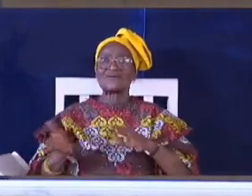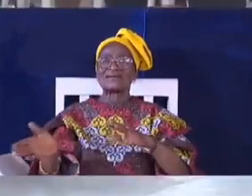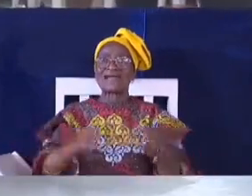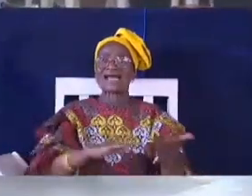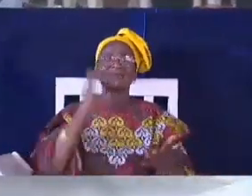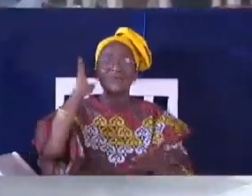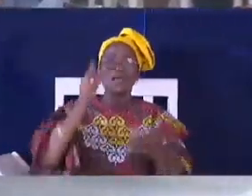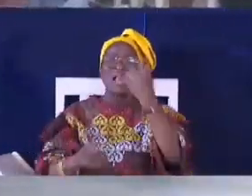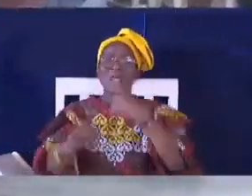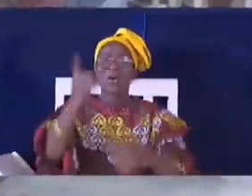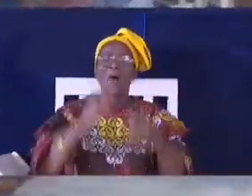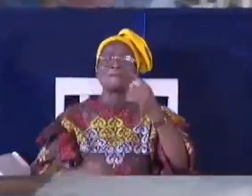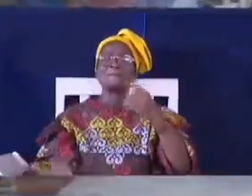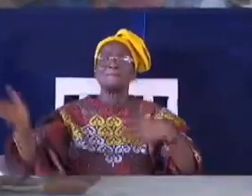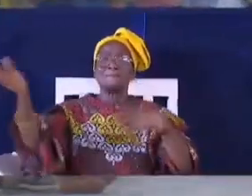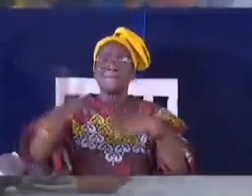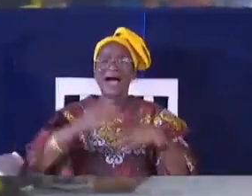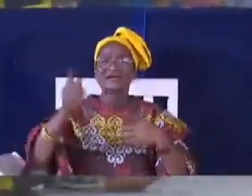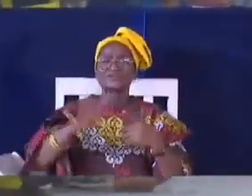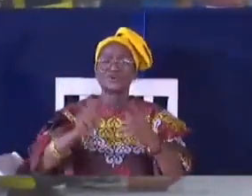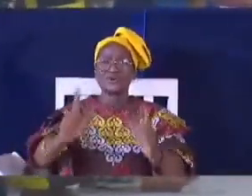today.